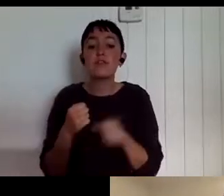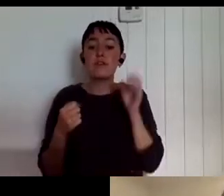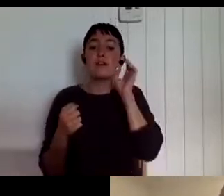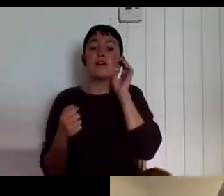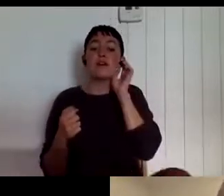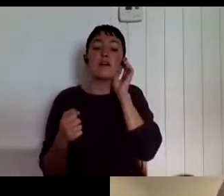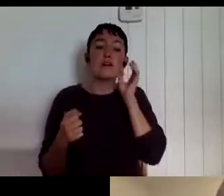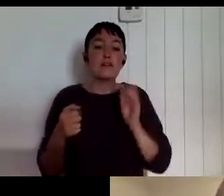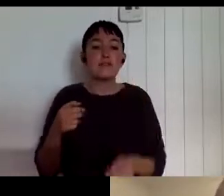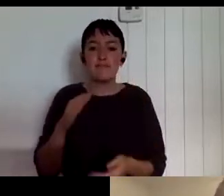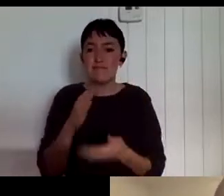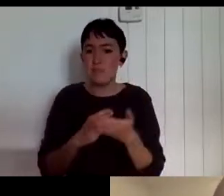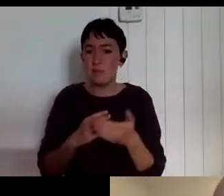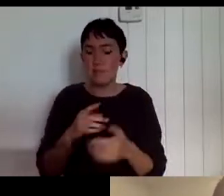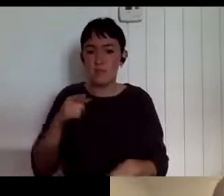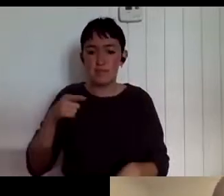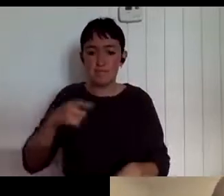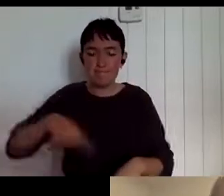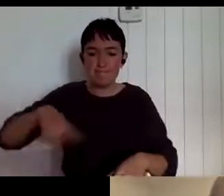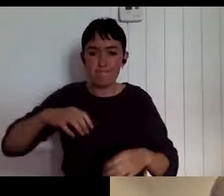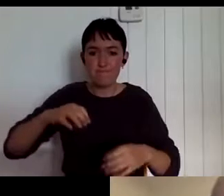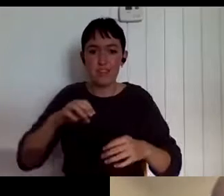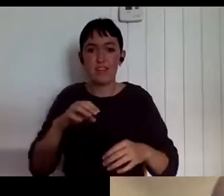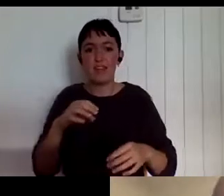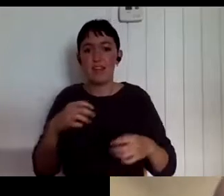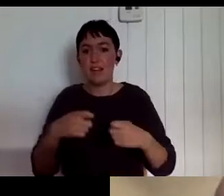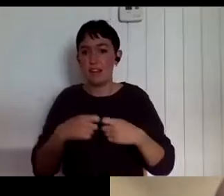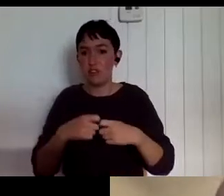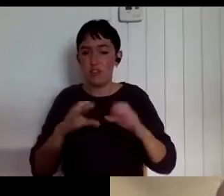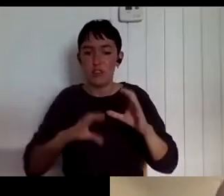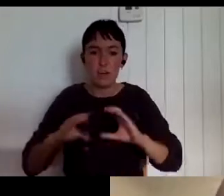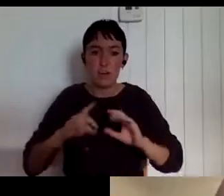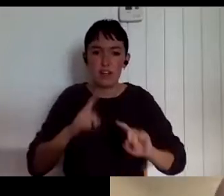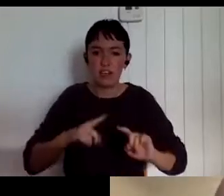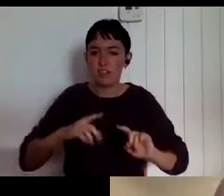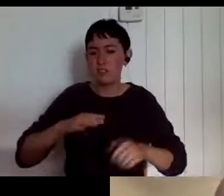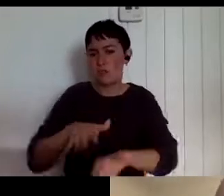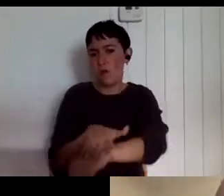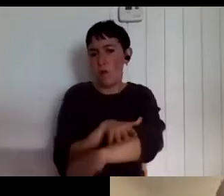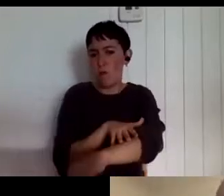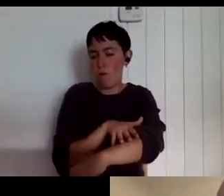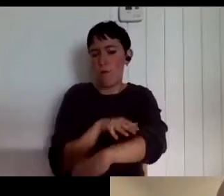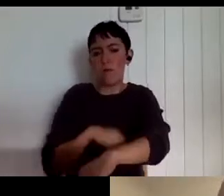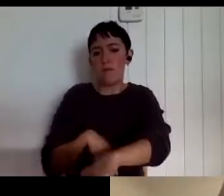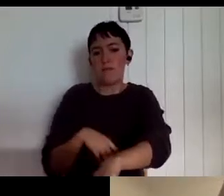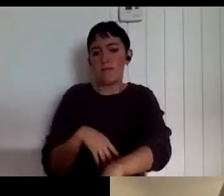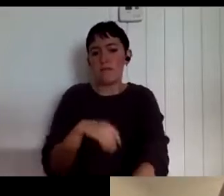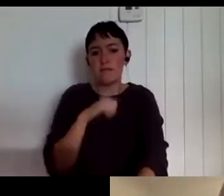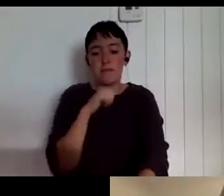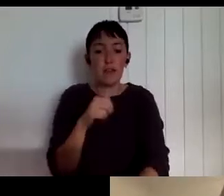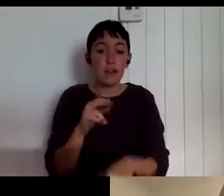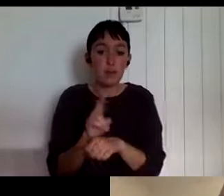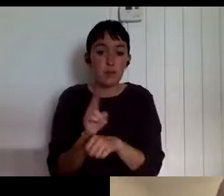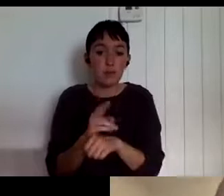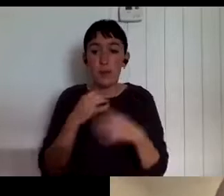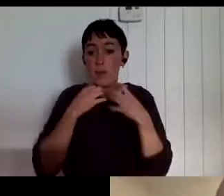some of these reactions are really, really slow. Without using something like a precious metal, like platinum